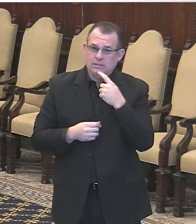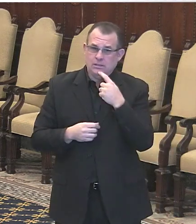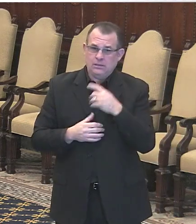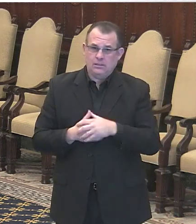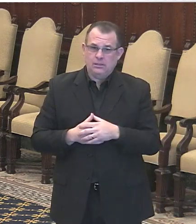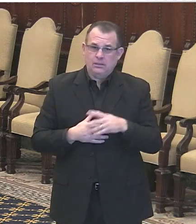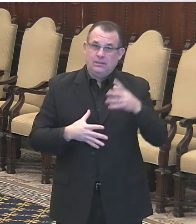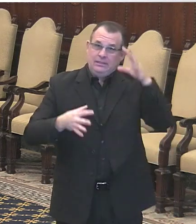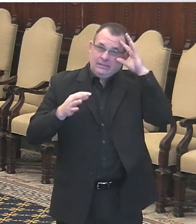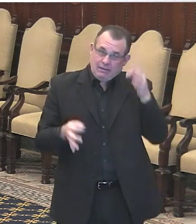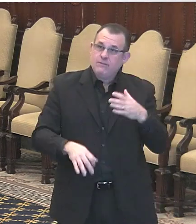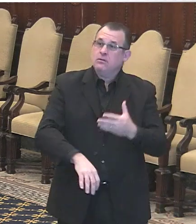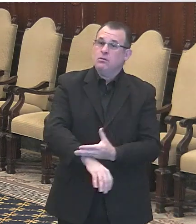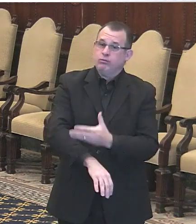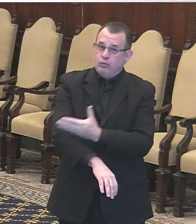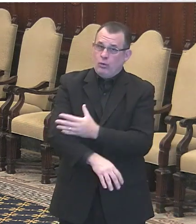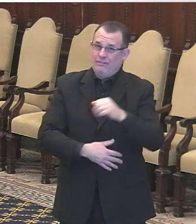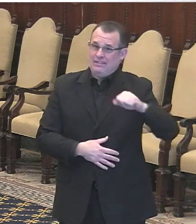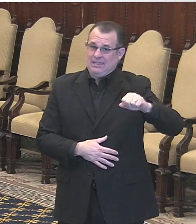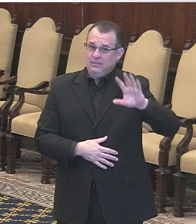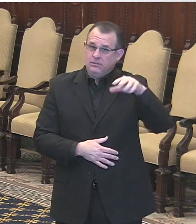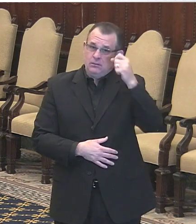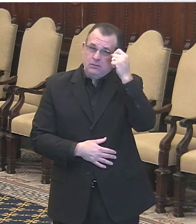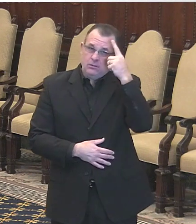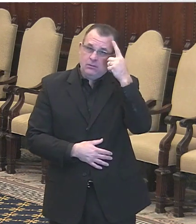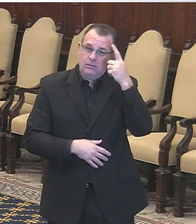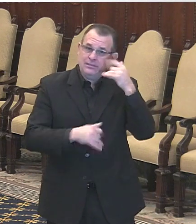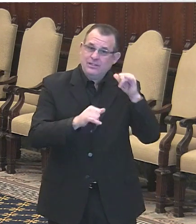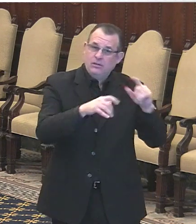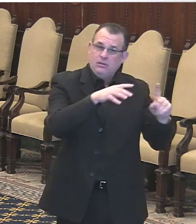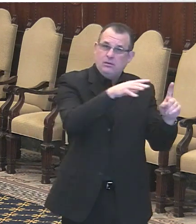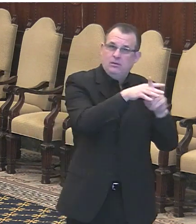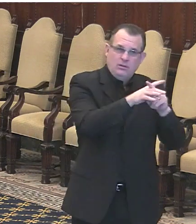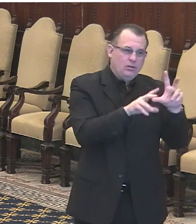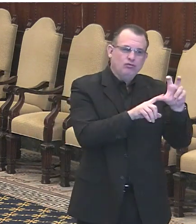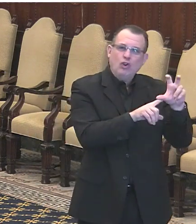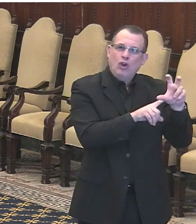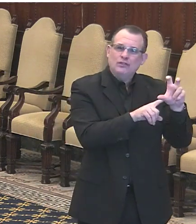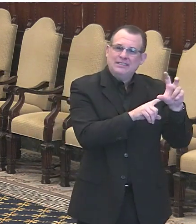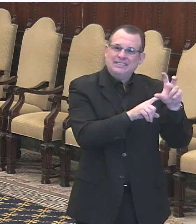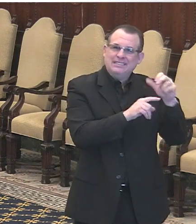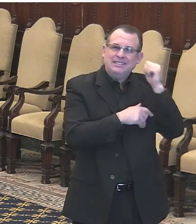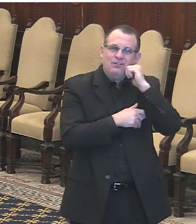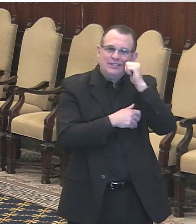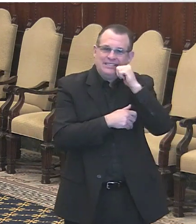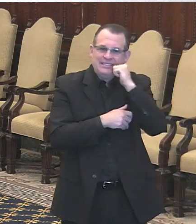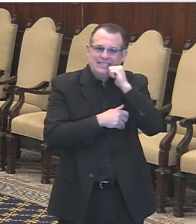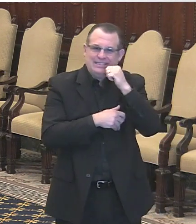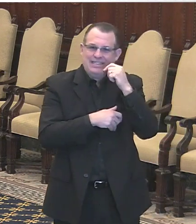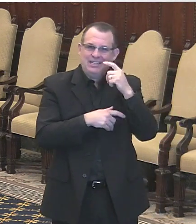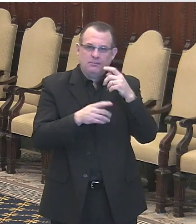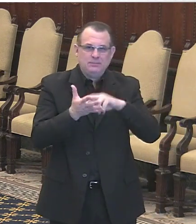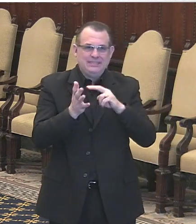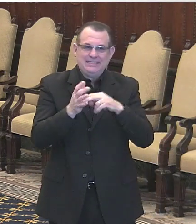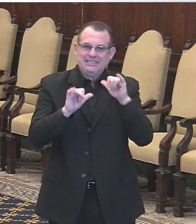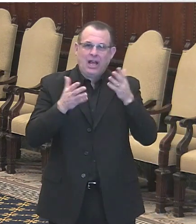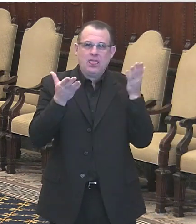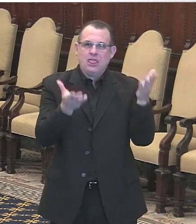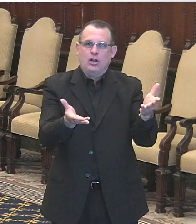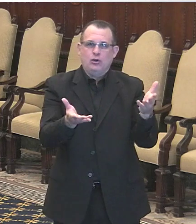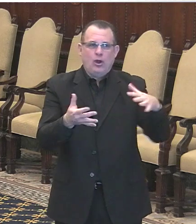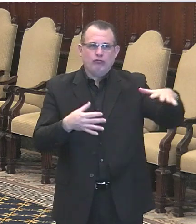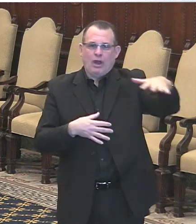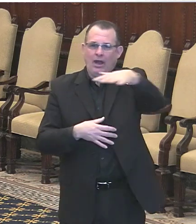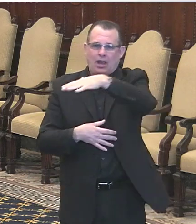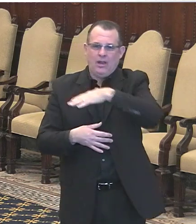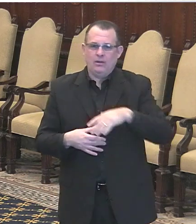on this. However, the fact that we're still seeing 300 cases in a single day means that the virus is out there. We know that there are many cases that we're not diagnosing.